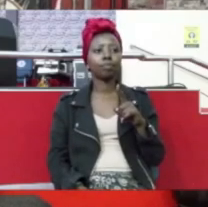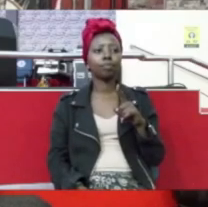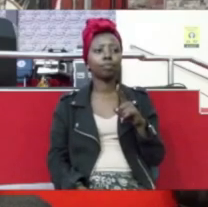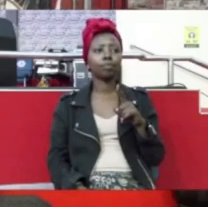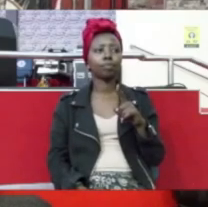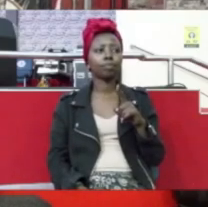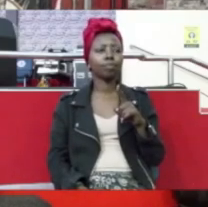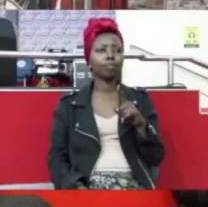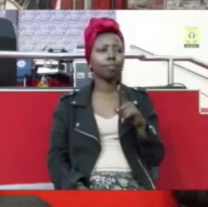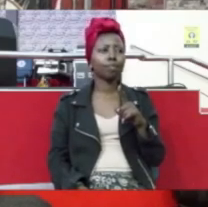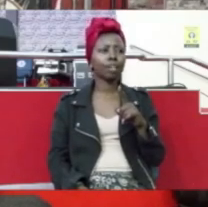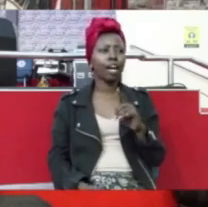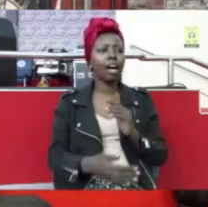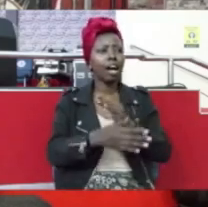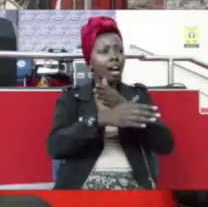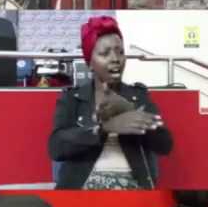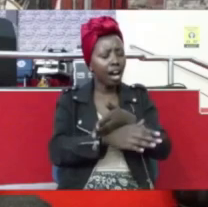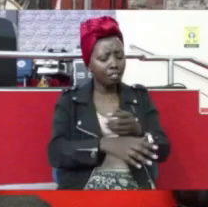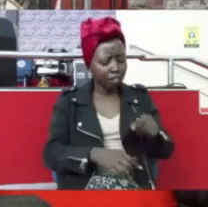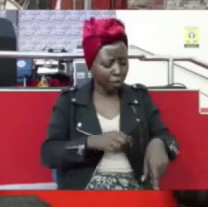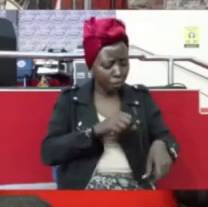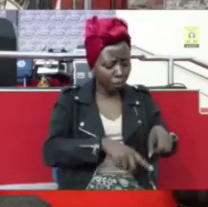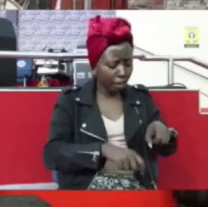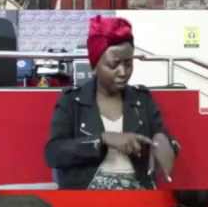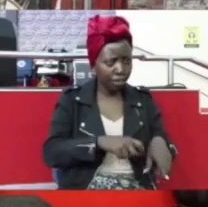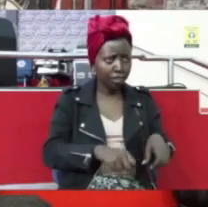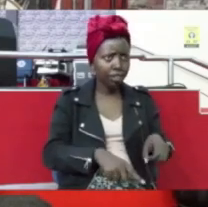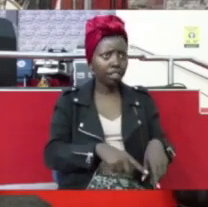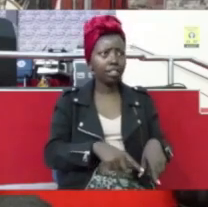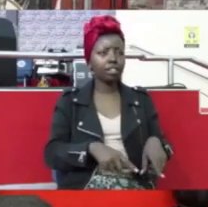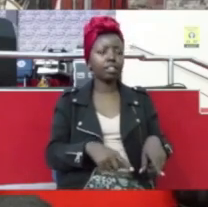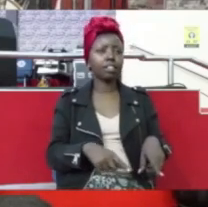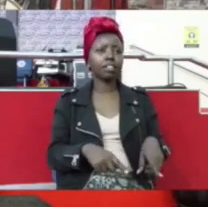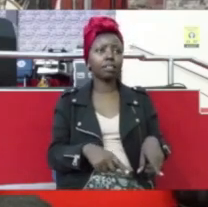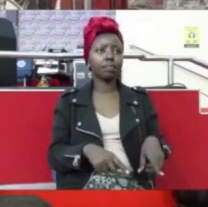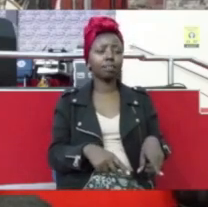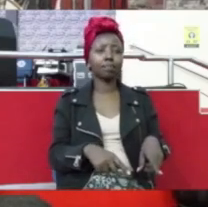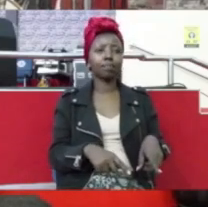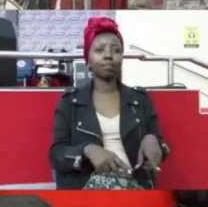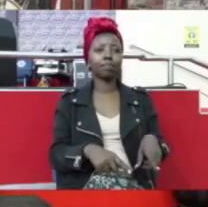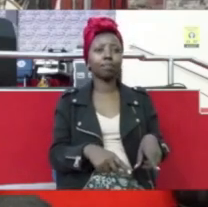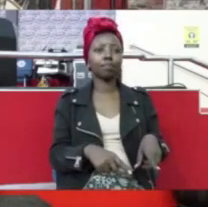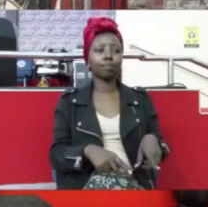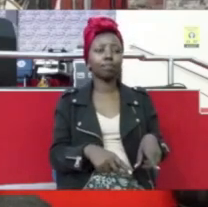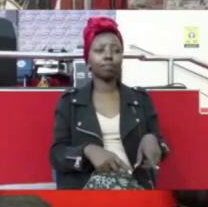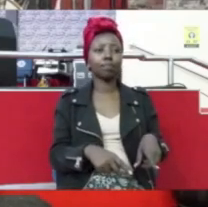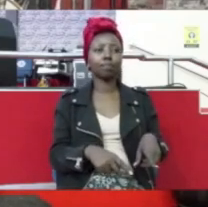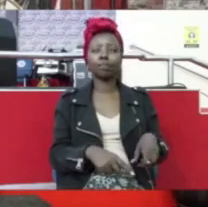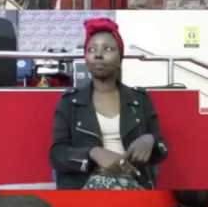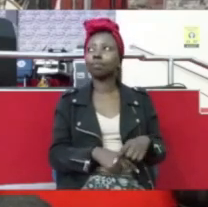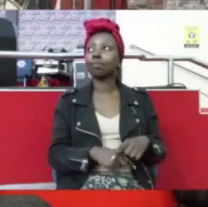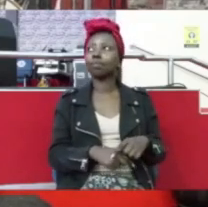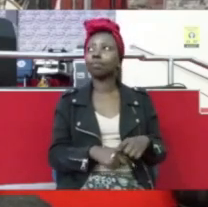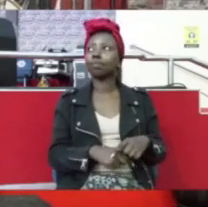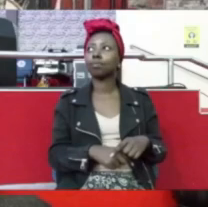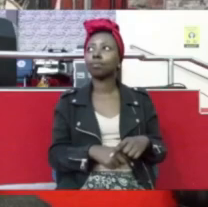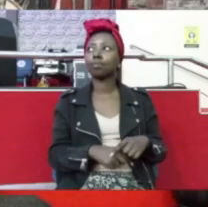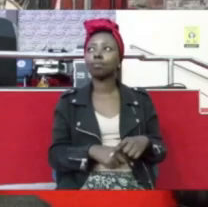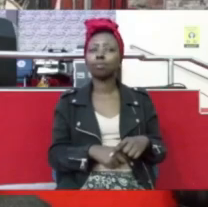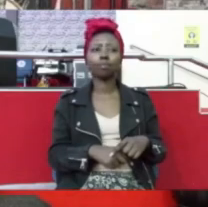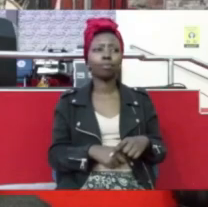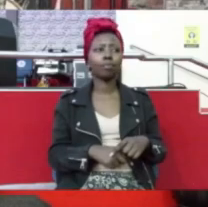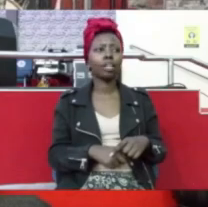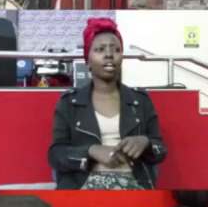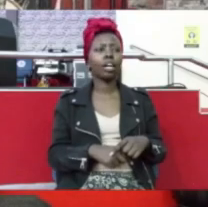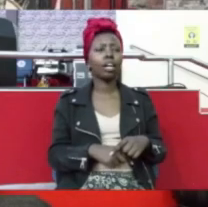being told that after you have planted your farms, wanaambiwa ya kwamba mkipanda mbegu katika shamba zenu, ensure